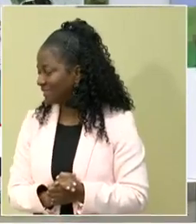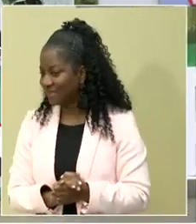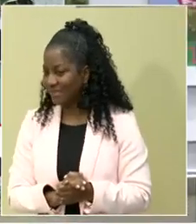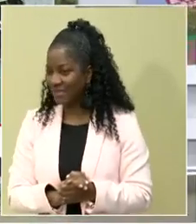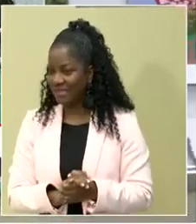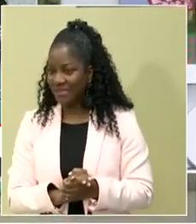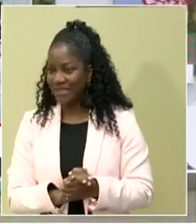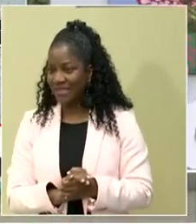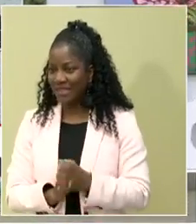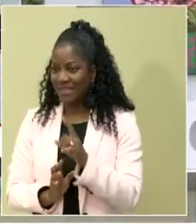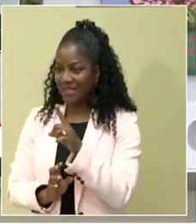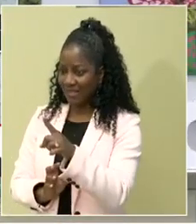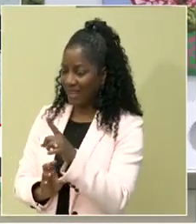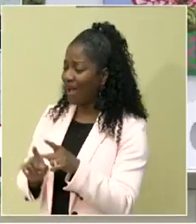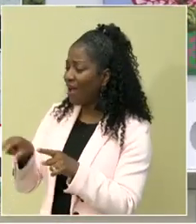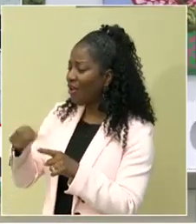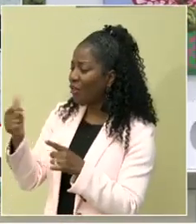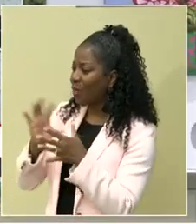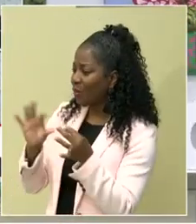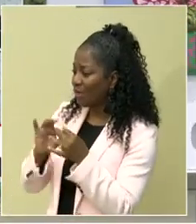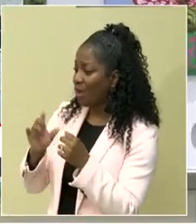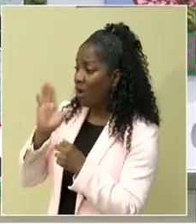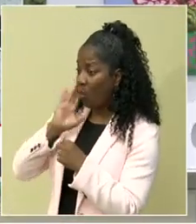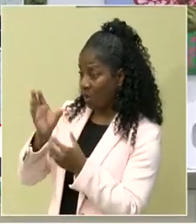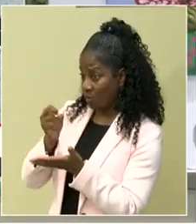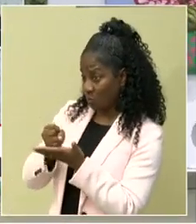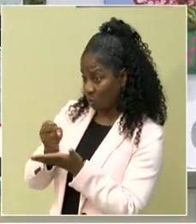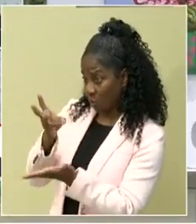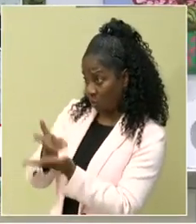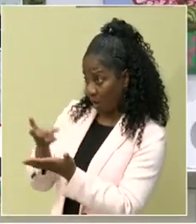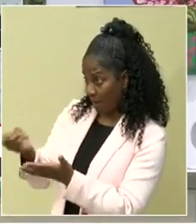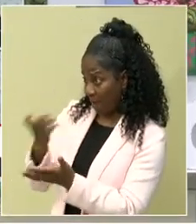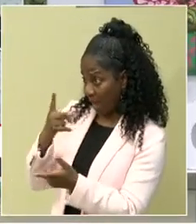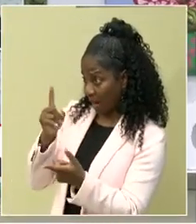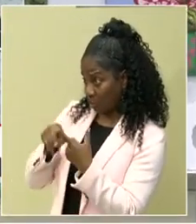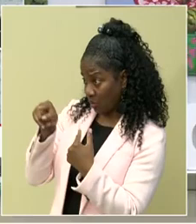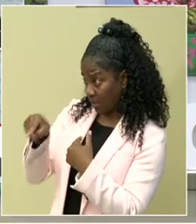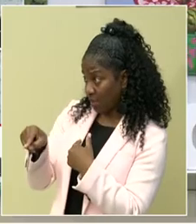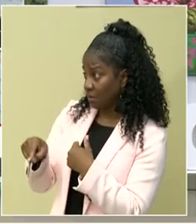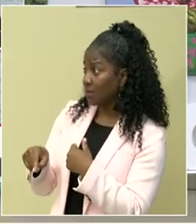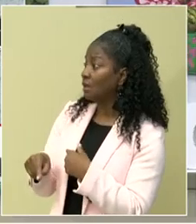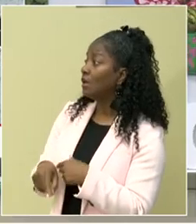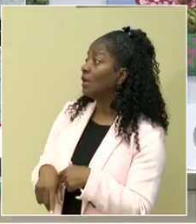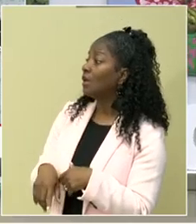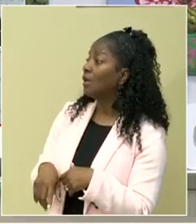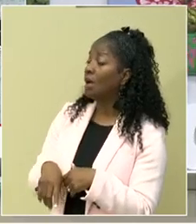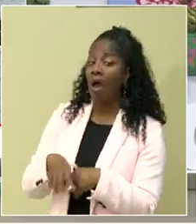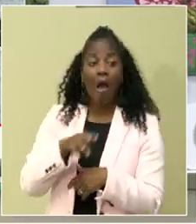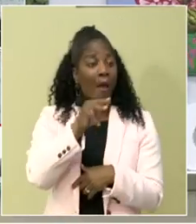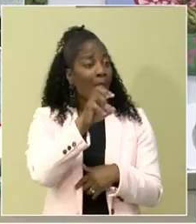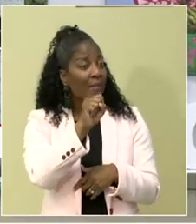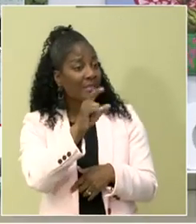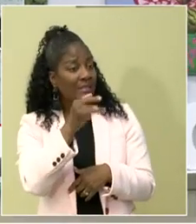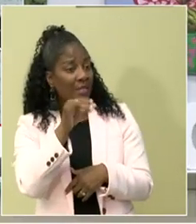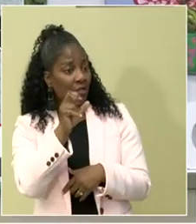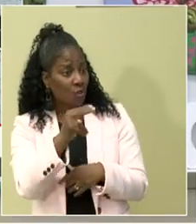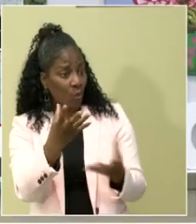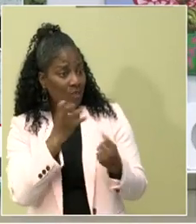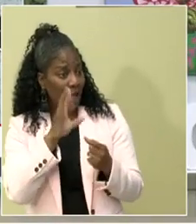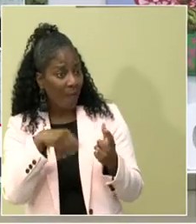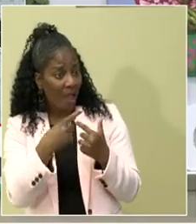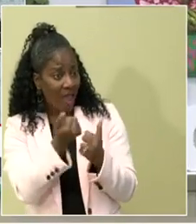Yes, ma'am. Want to have social workers back in the senior. Ms. Singleton, tenants? You want to talk about everything you have going on